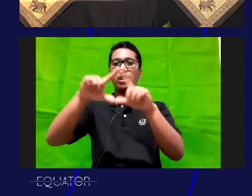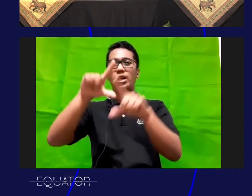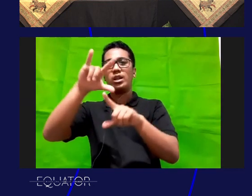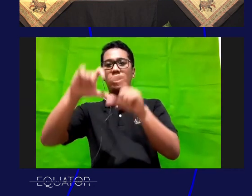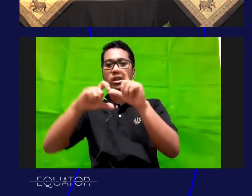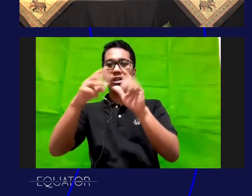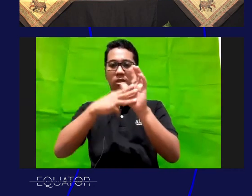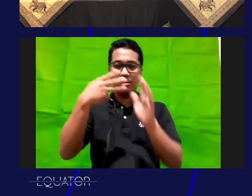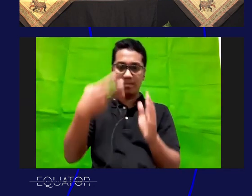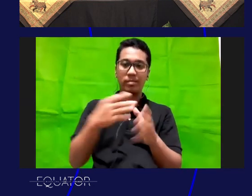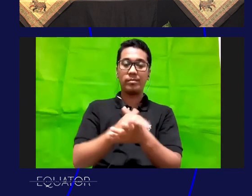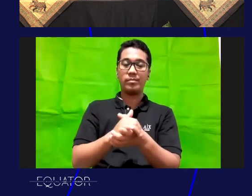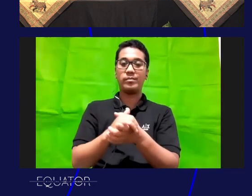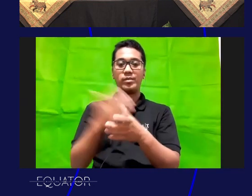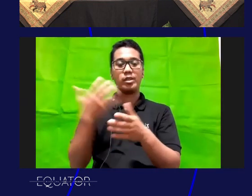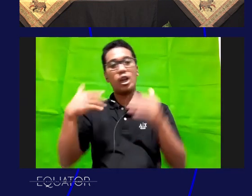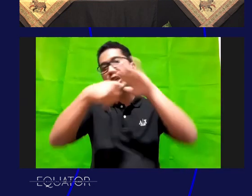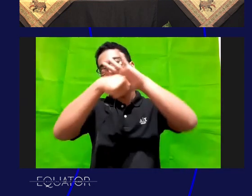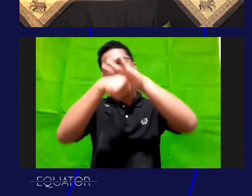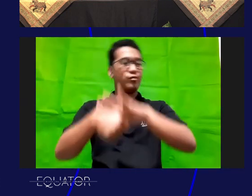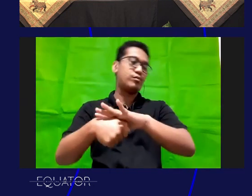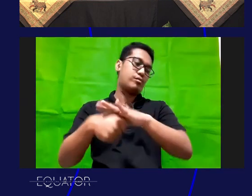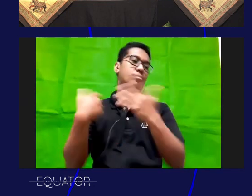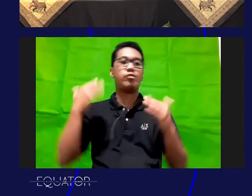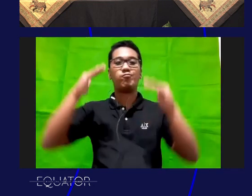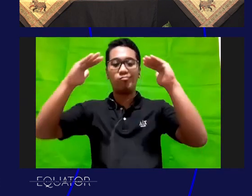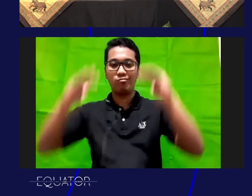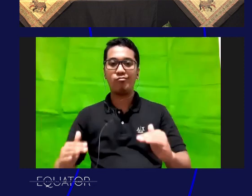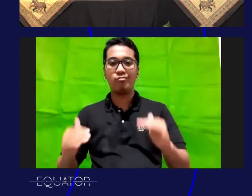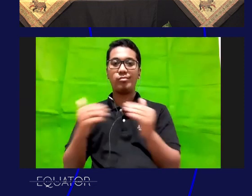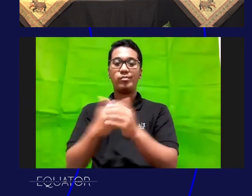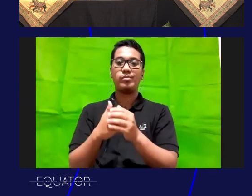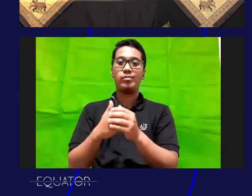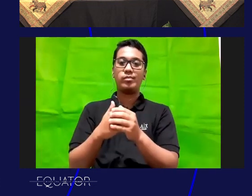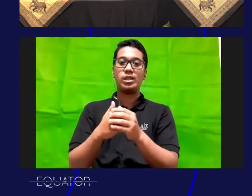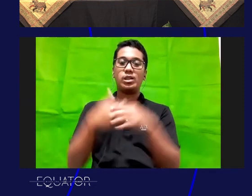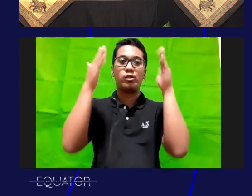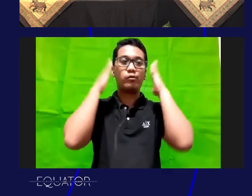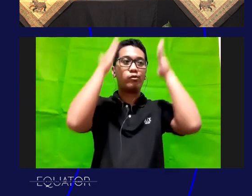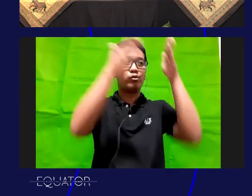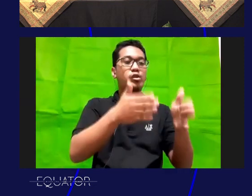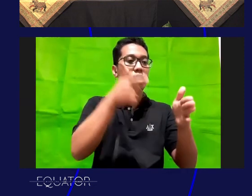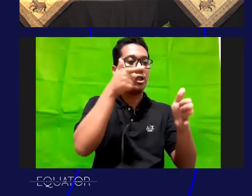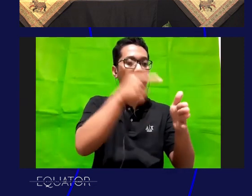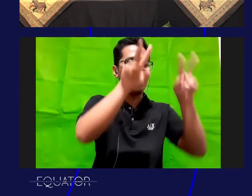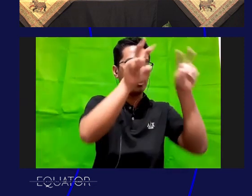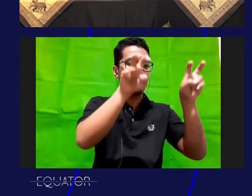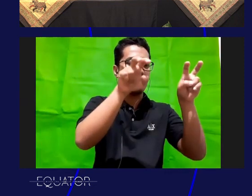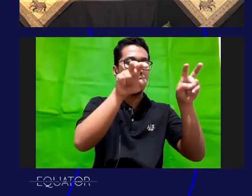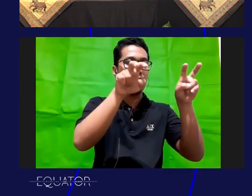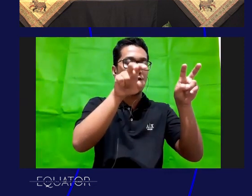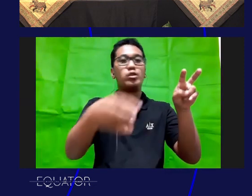of repression, of patriarchy, of consumerism and capitalism